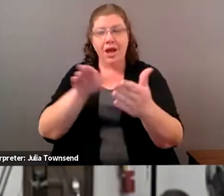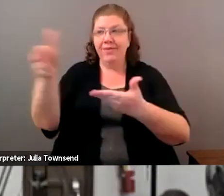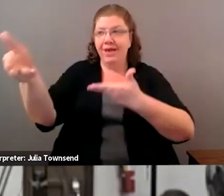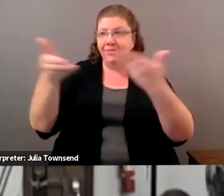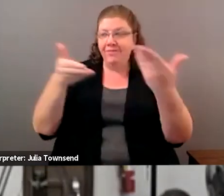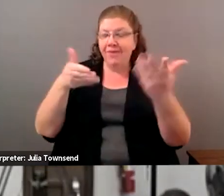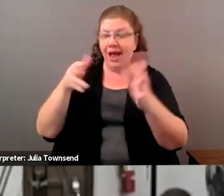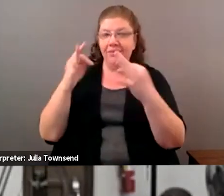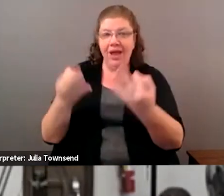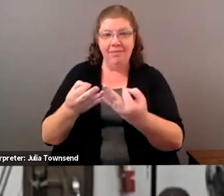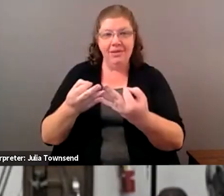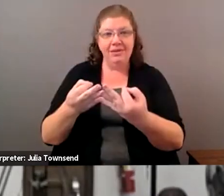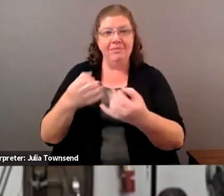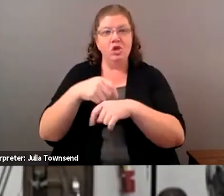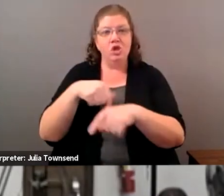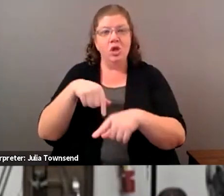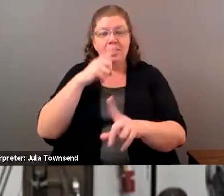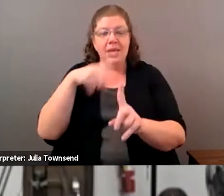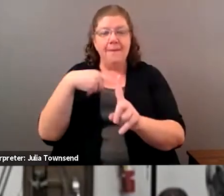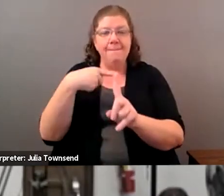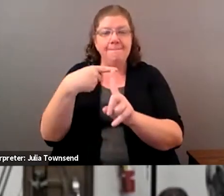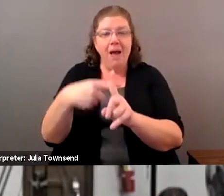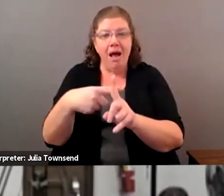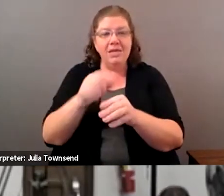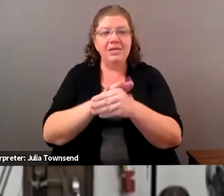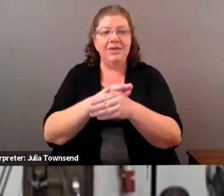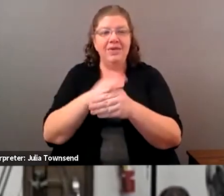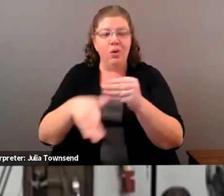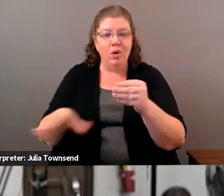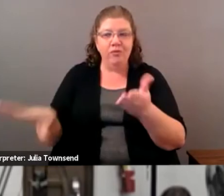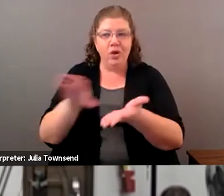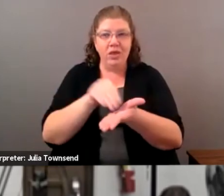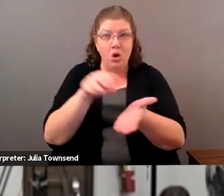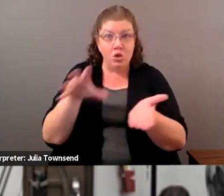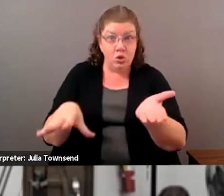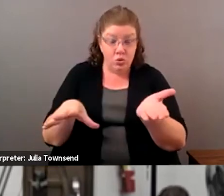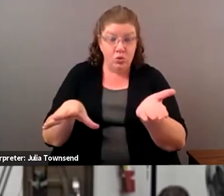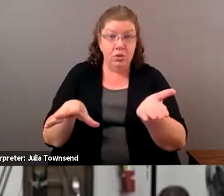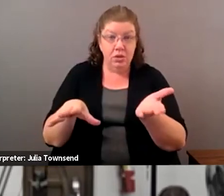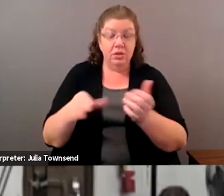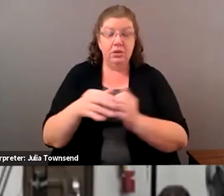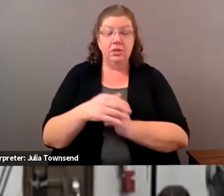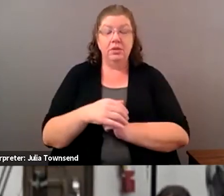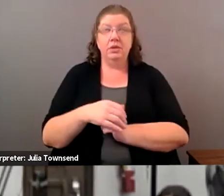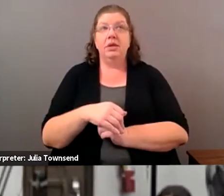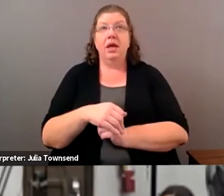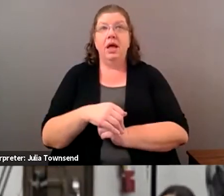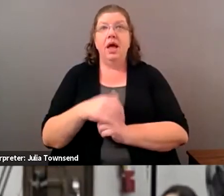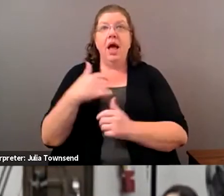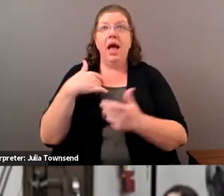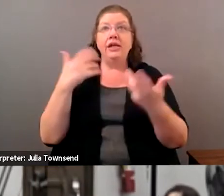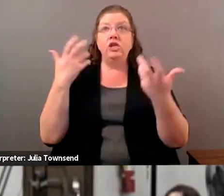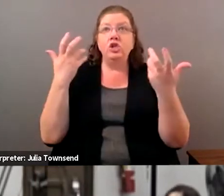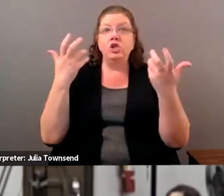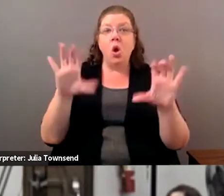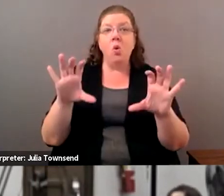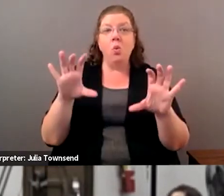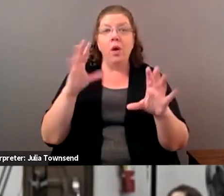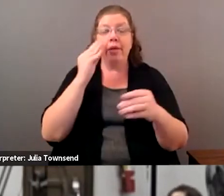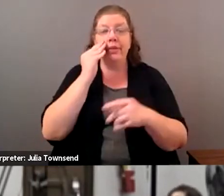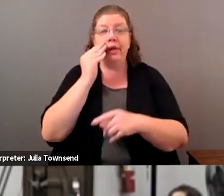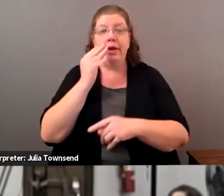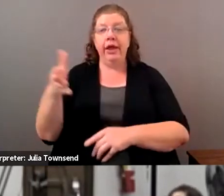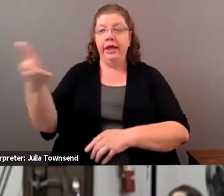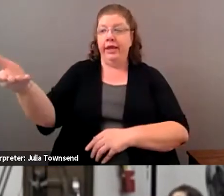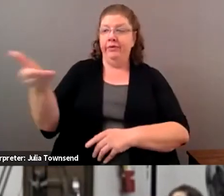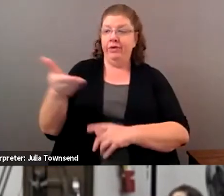families, ensuring that this is a positive outcome for their students. And so I don't want the signal to be invitation is